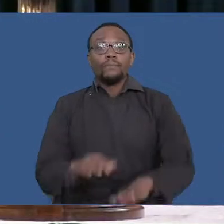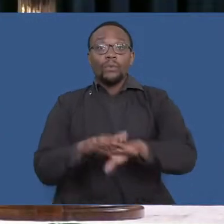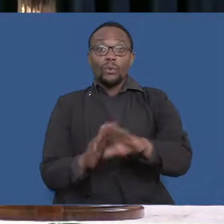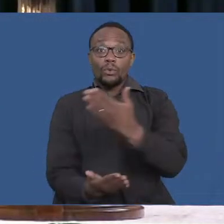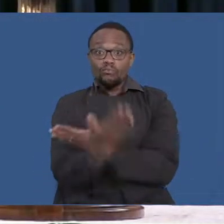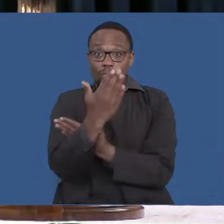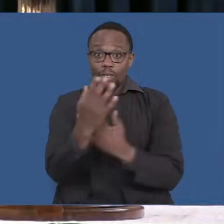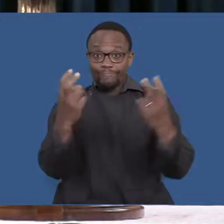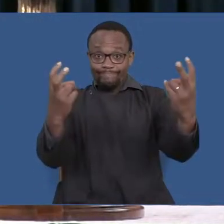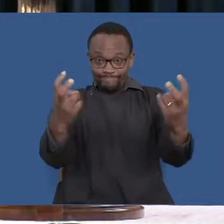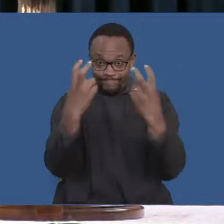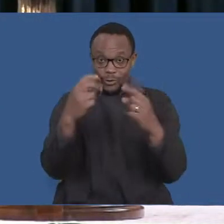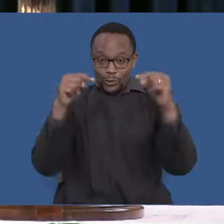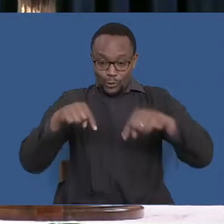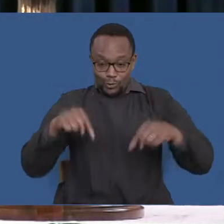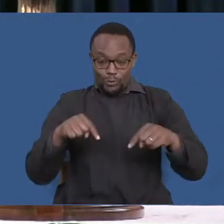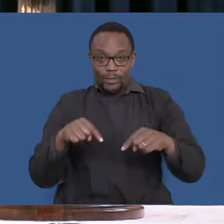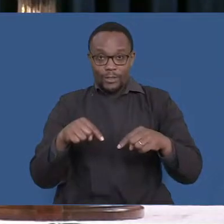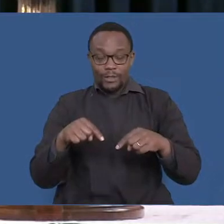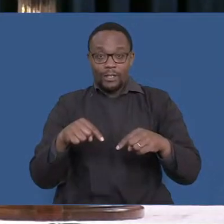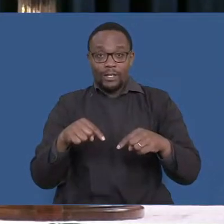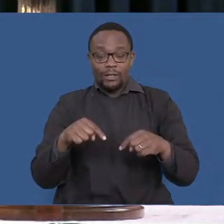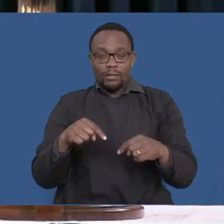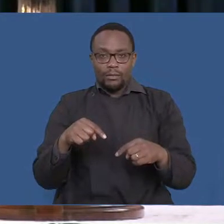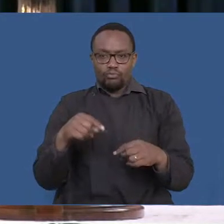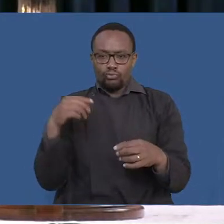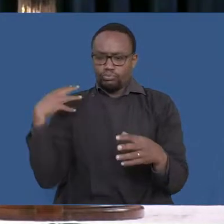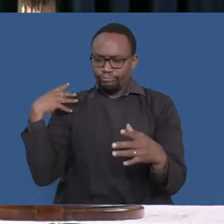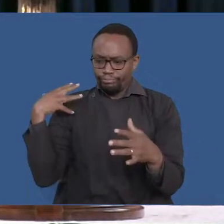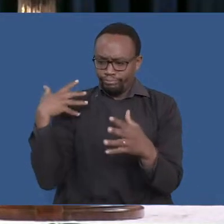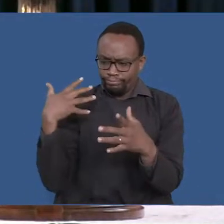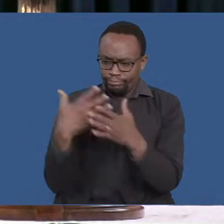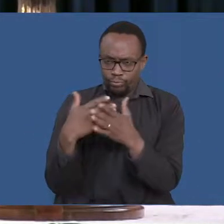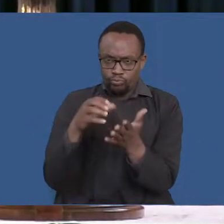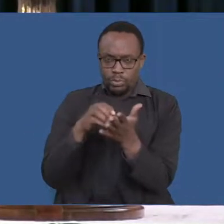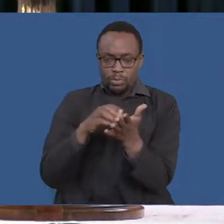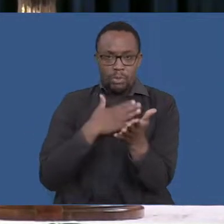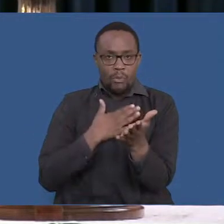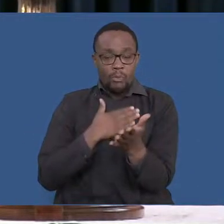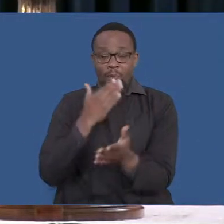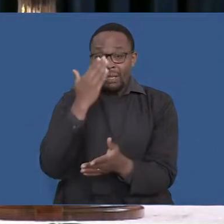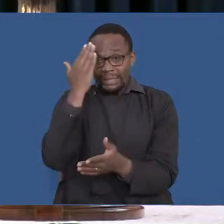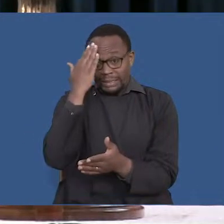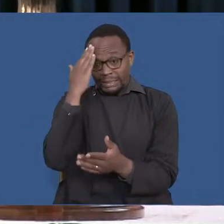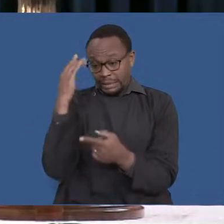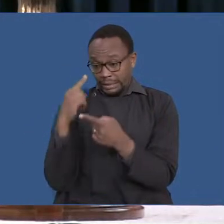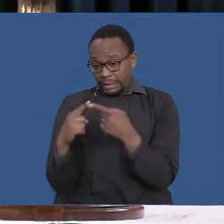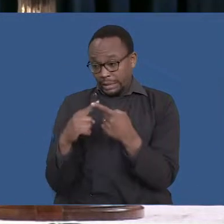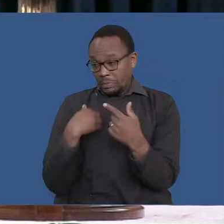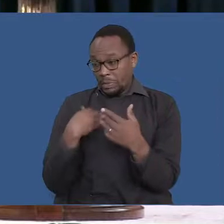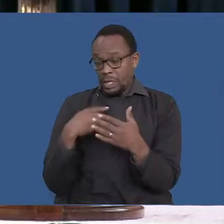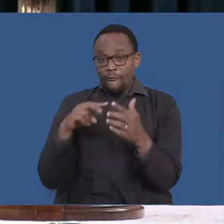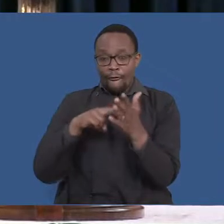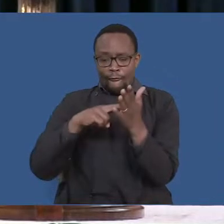Good morning, my viewers, and today we are coming from a context where Israel has experienced defeat